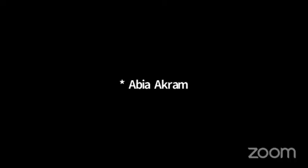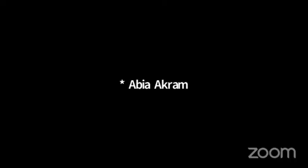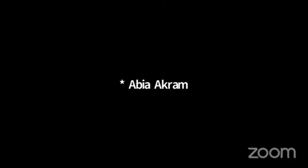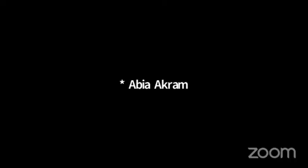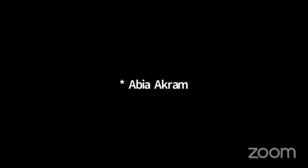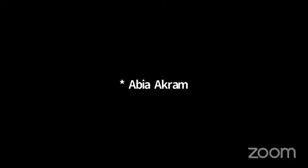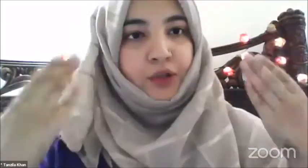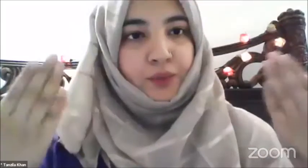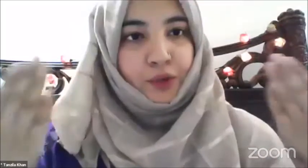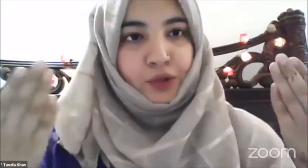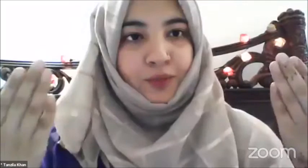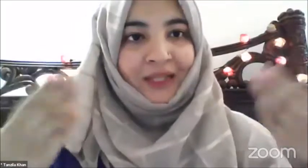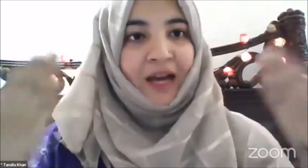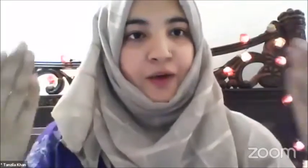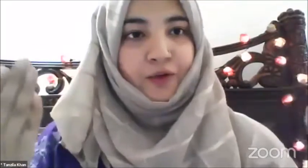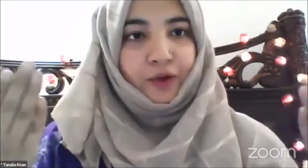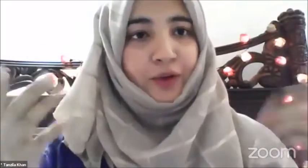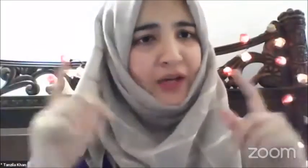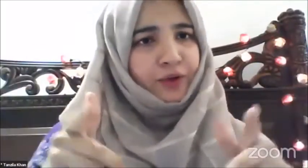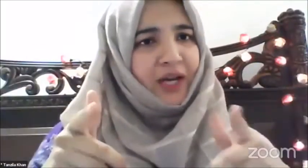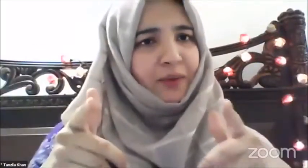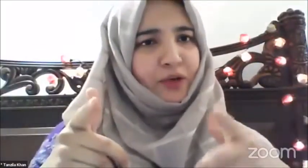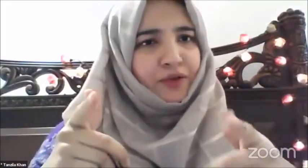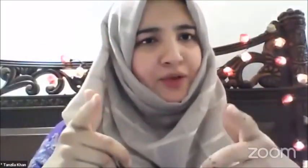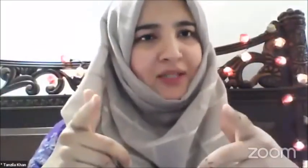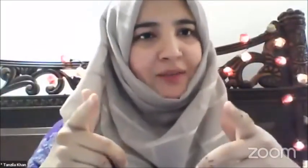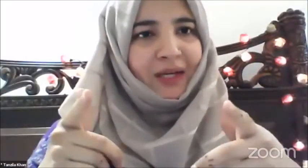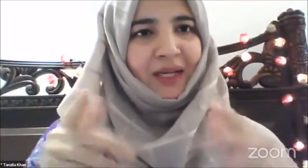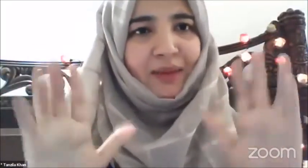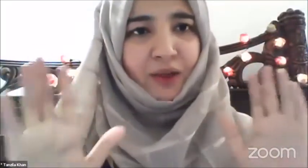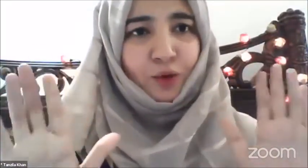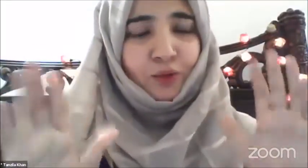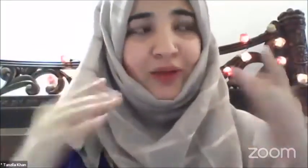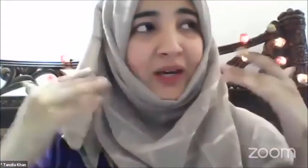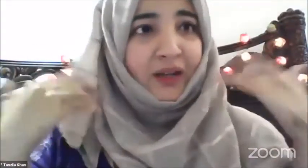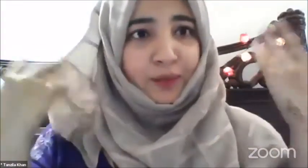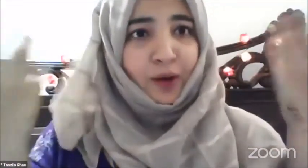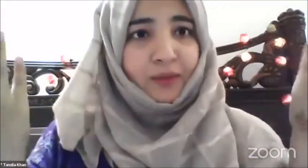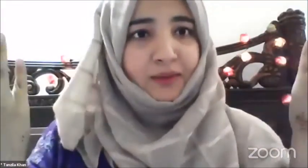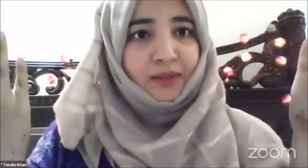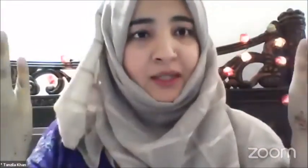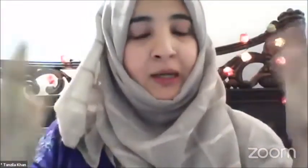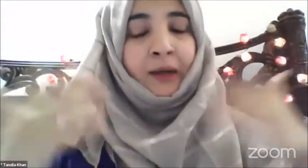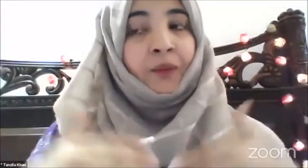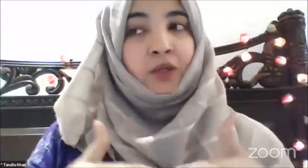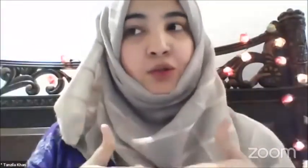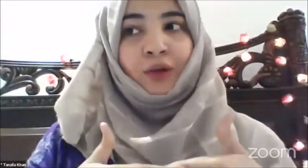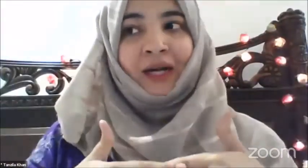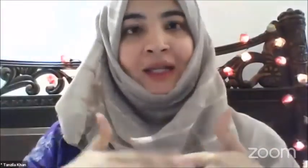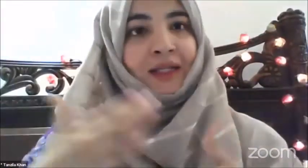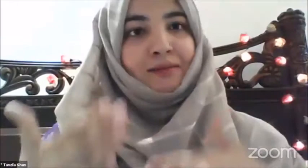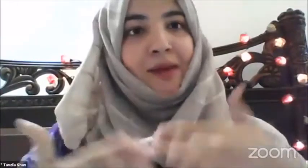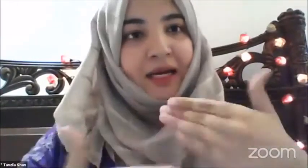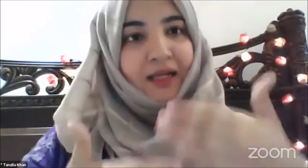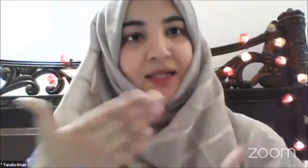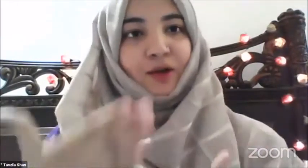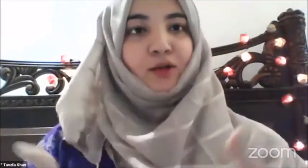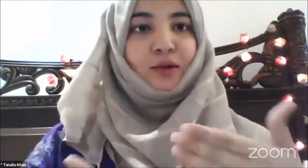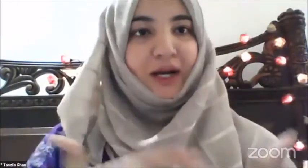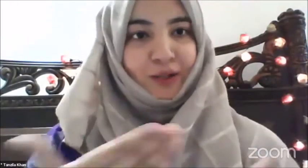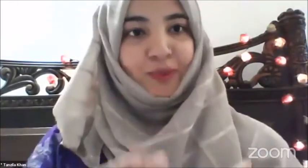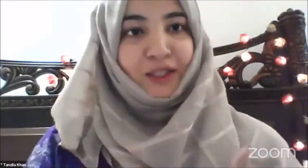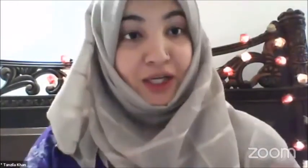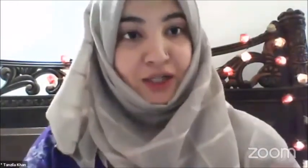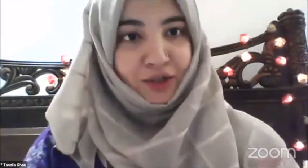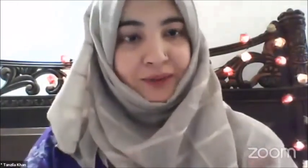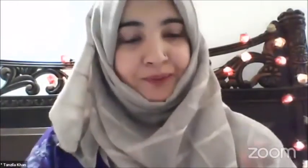we're taught that, okay, you know, you're supposed to be thankful. Okay, are you crying because of your disability? I'm like, no, we have other problems. So I think this mindset also